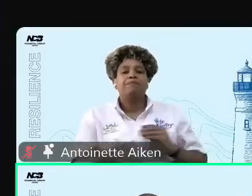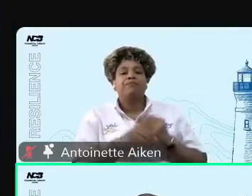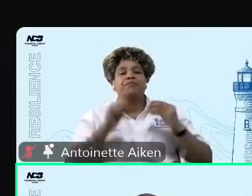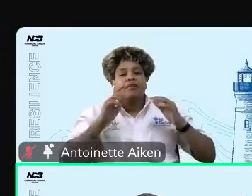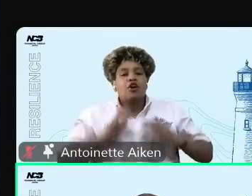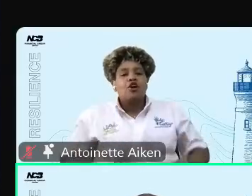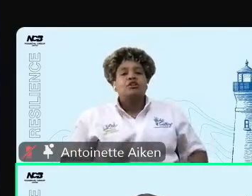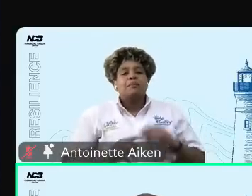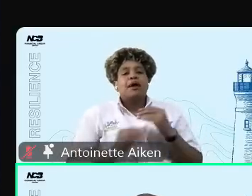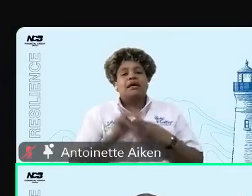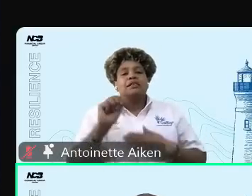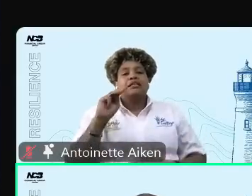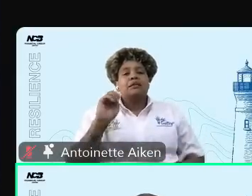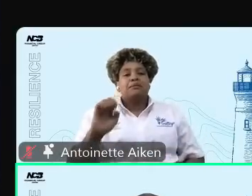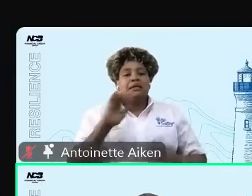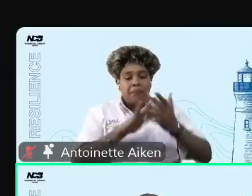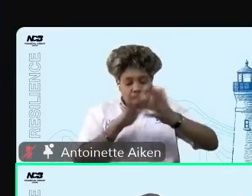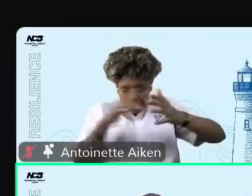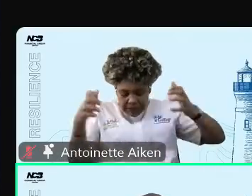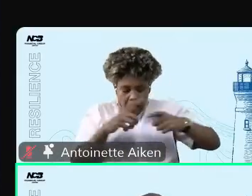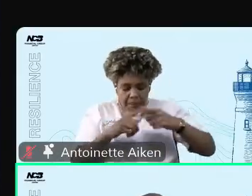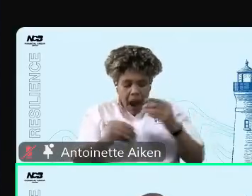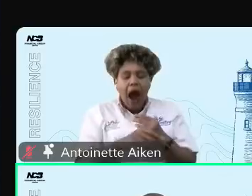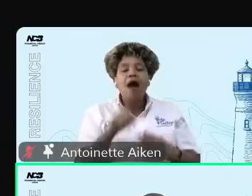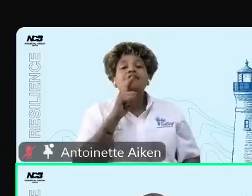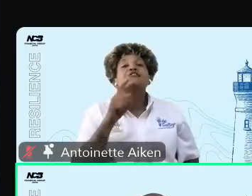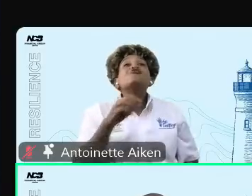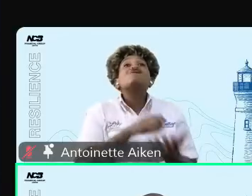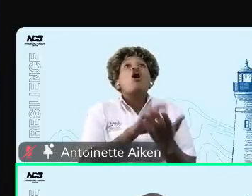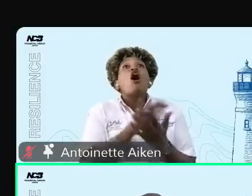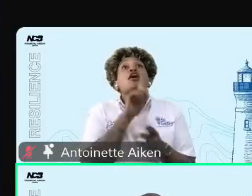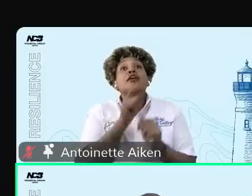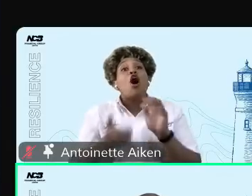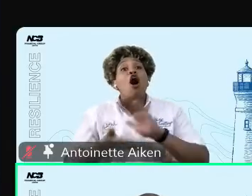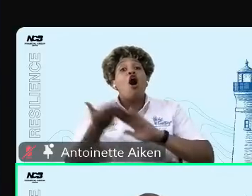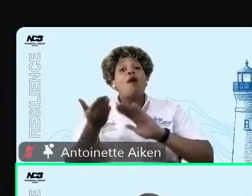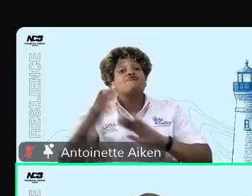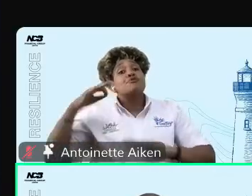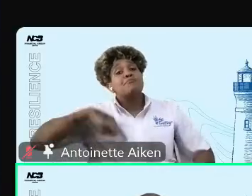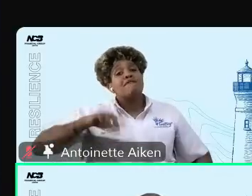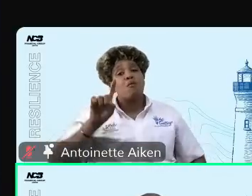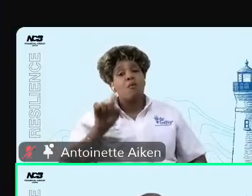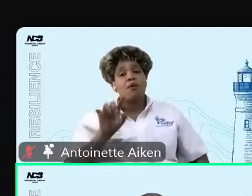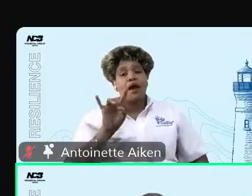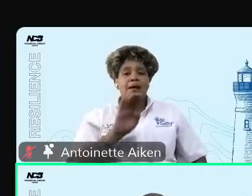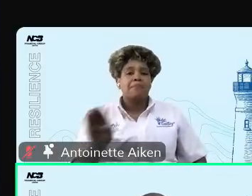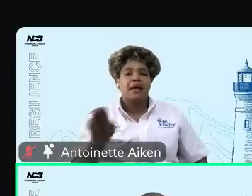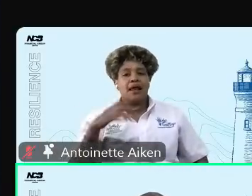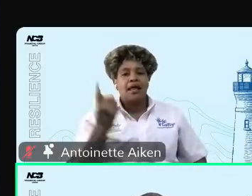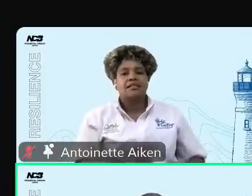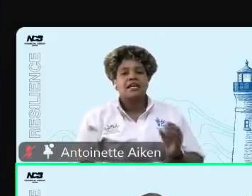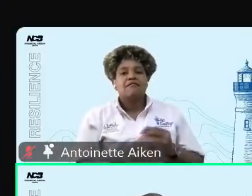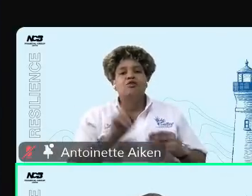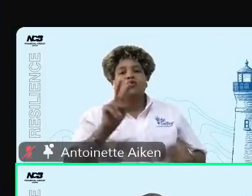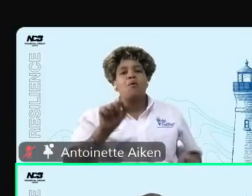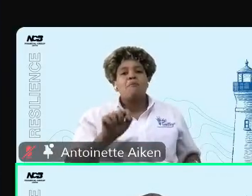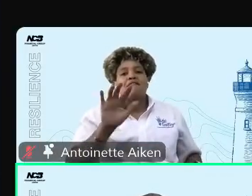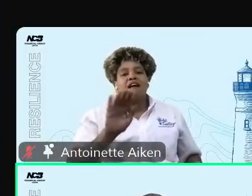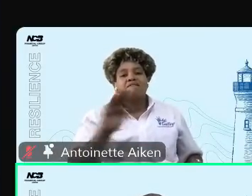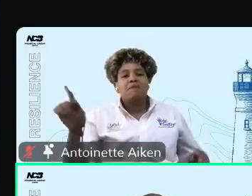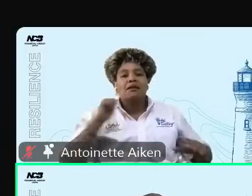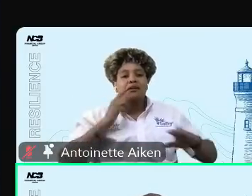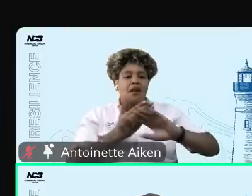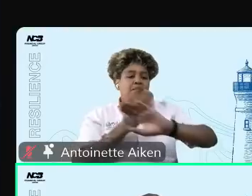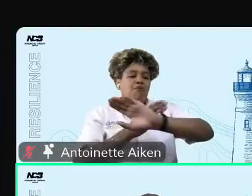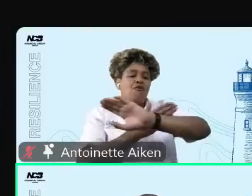consumer and SME banking segment recorded an operating profit of 1.8 billion, a 2.5 billion